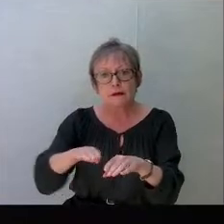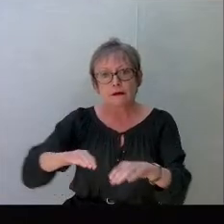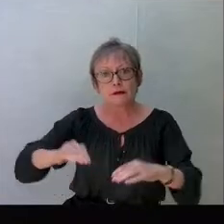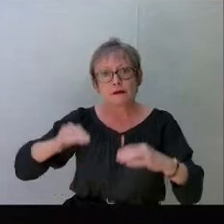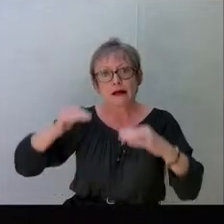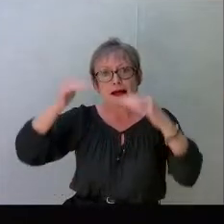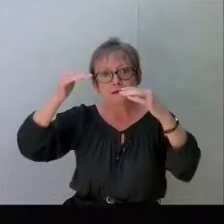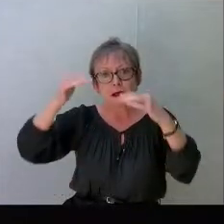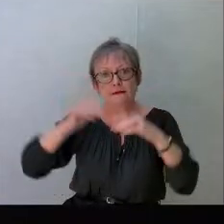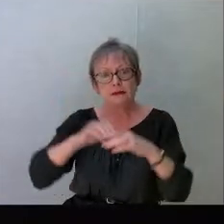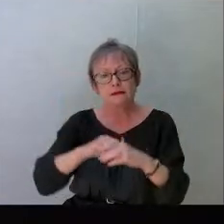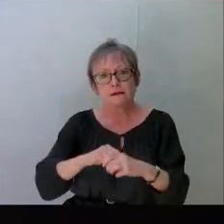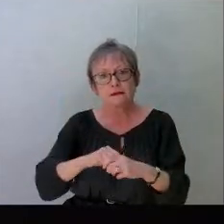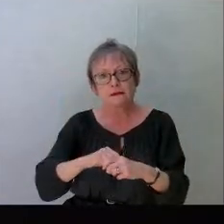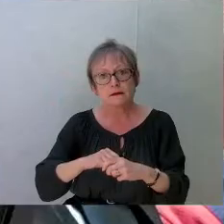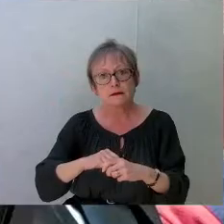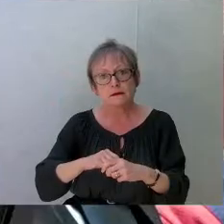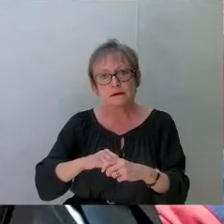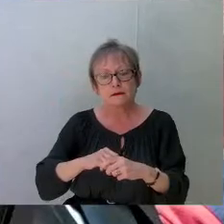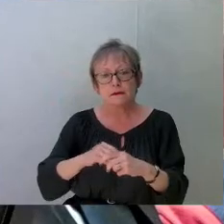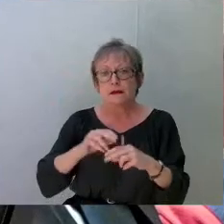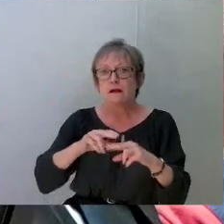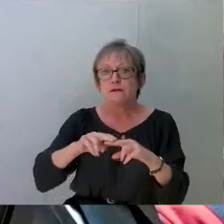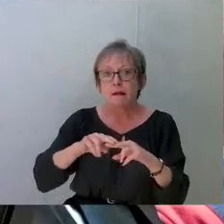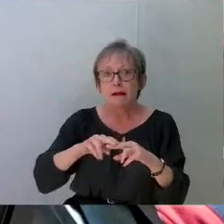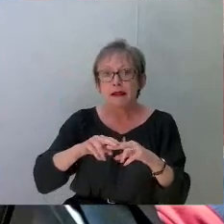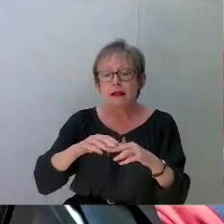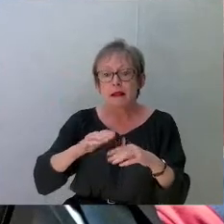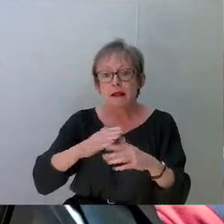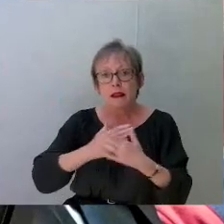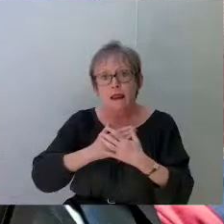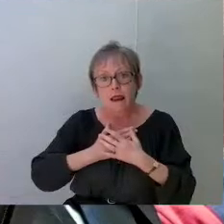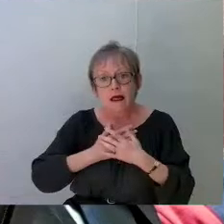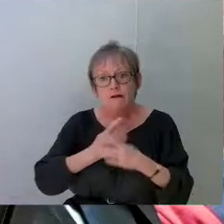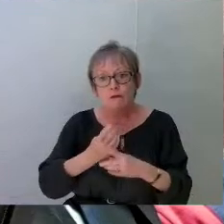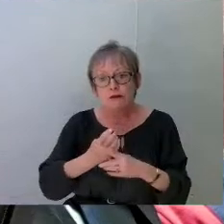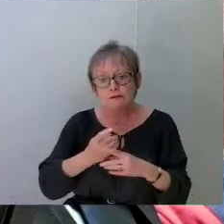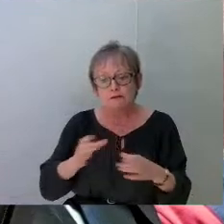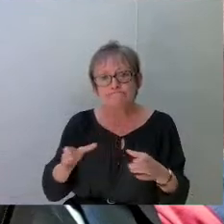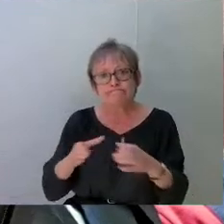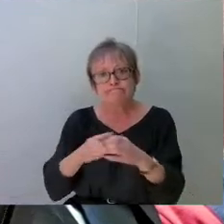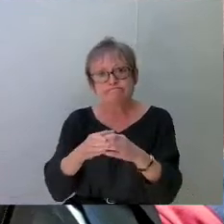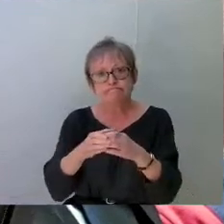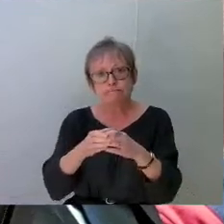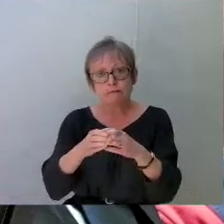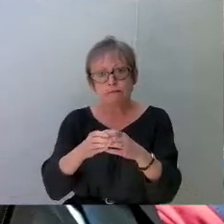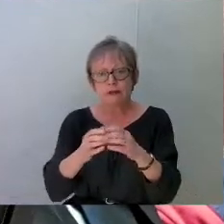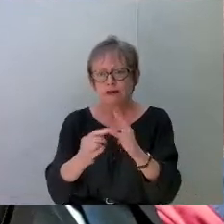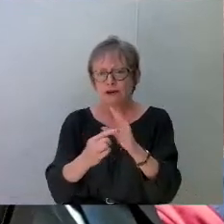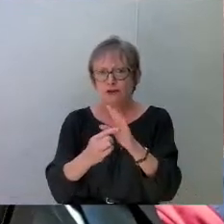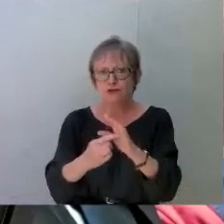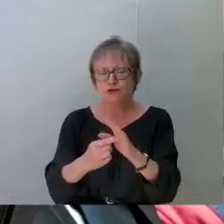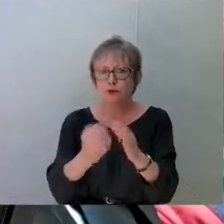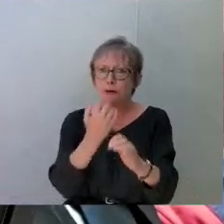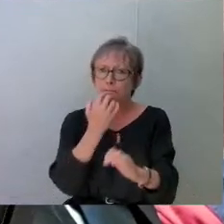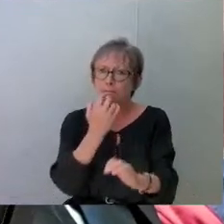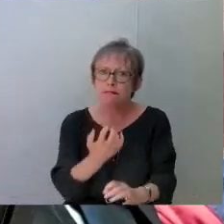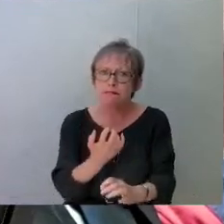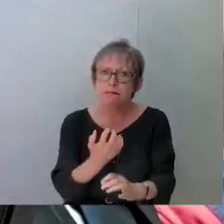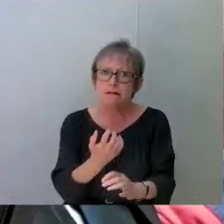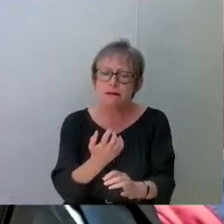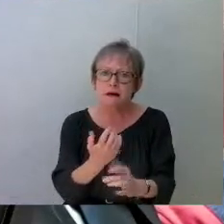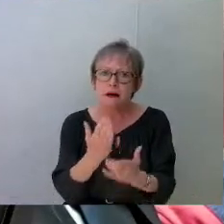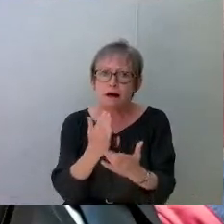adulthood and dealing with your families, your loved ones all around you. I think you've shown incredible resilience